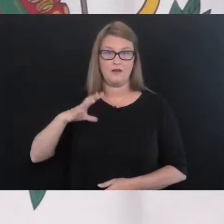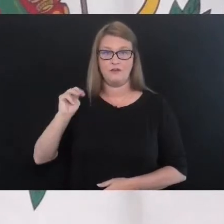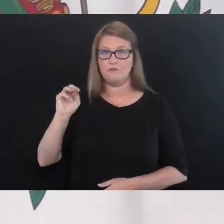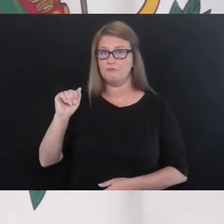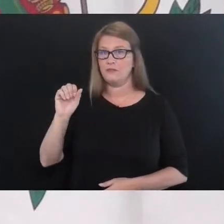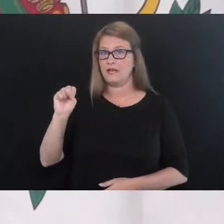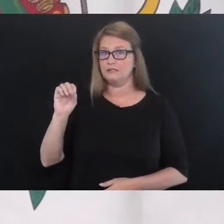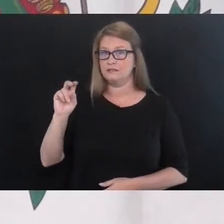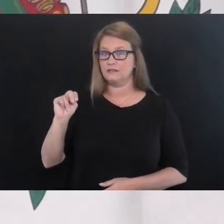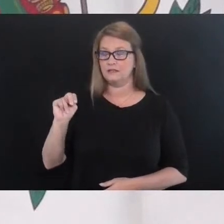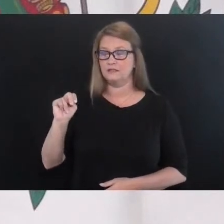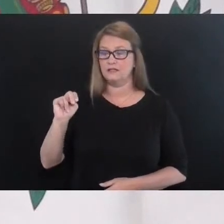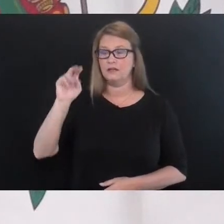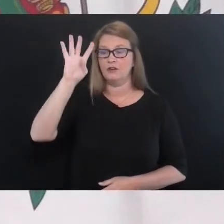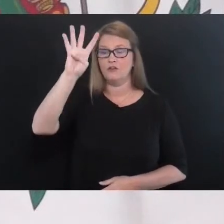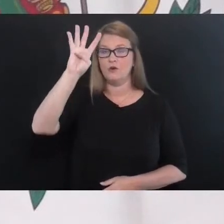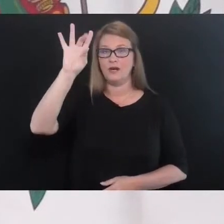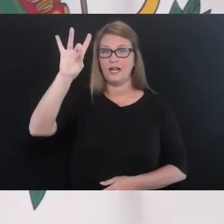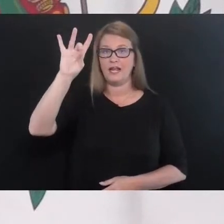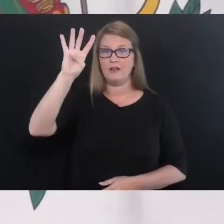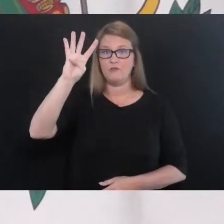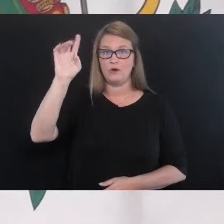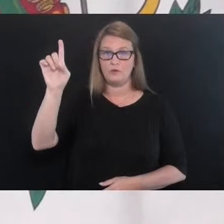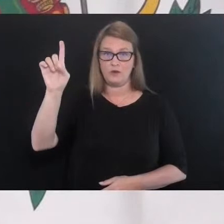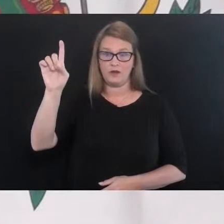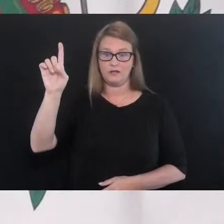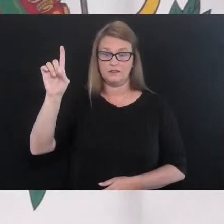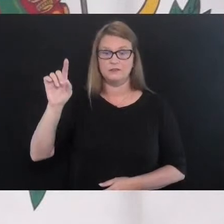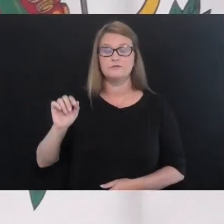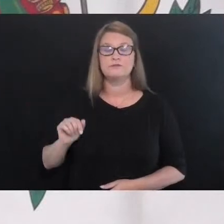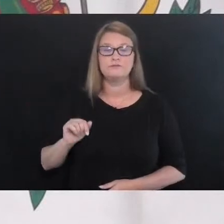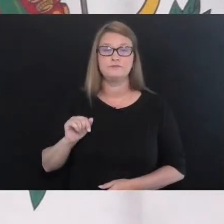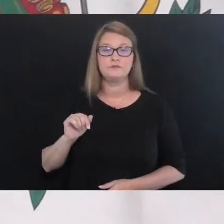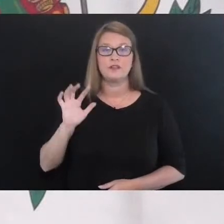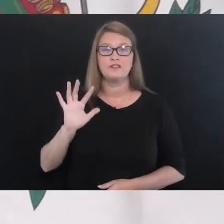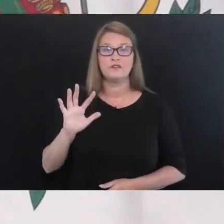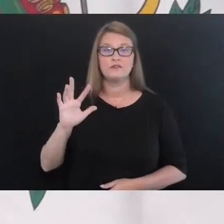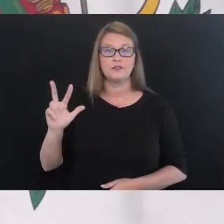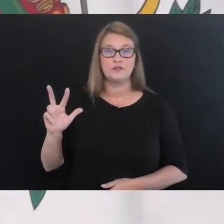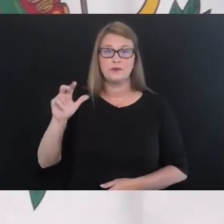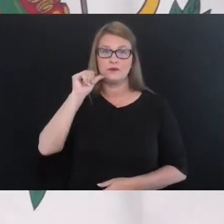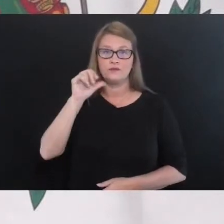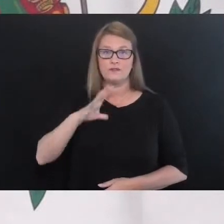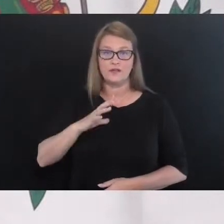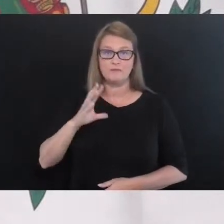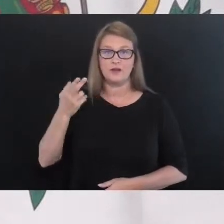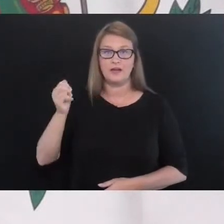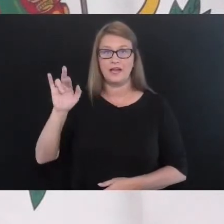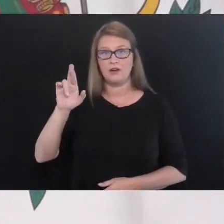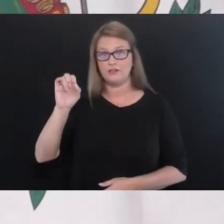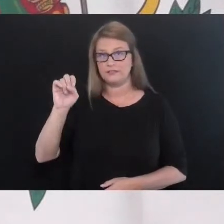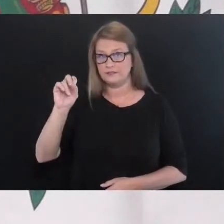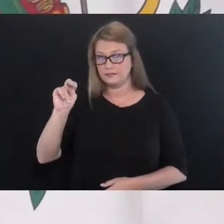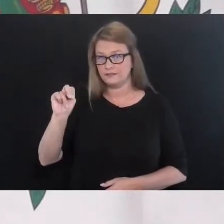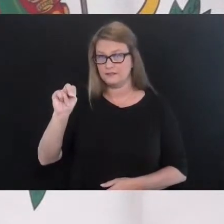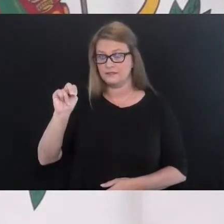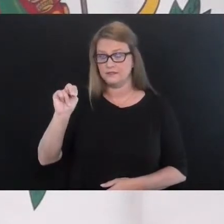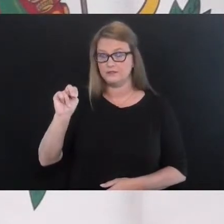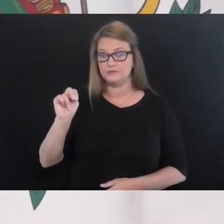Mason County. The 4,841st death, a 53-year-old female from Harrison County.